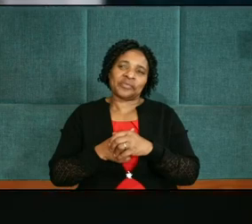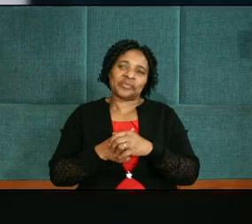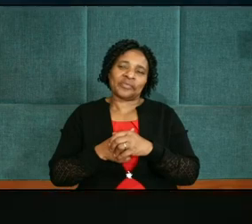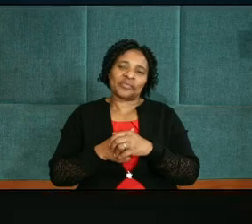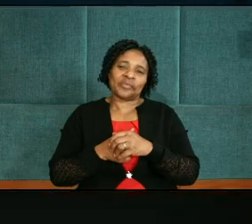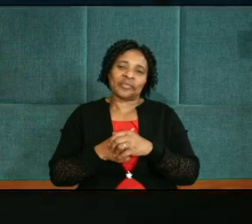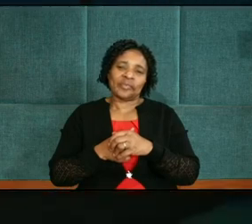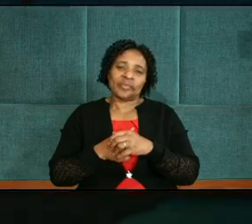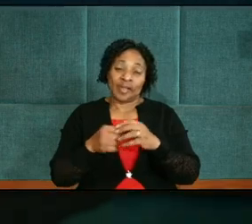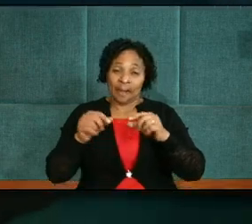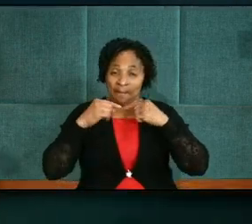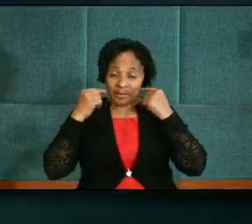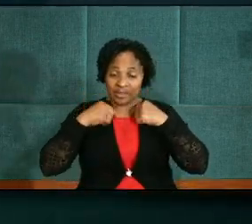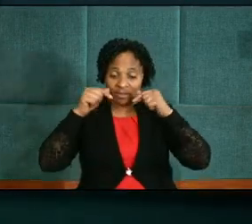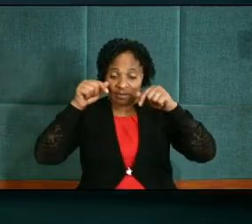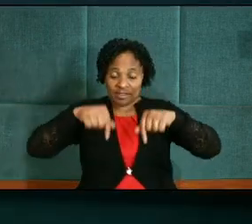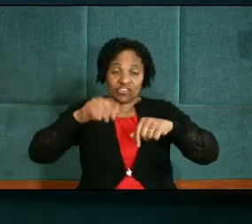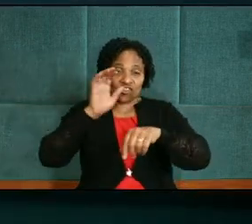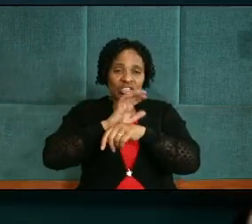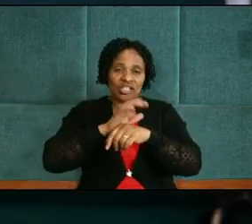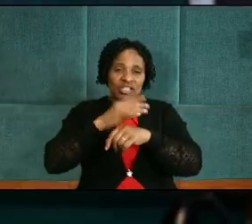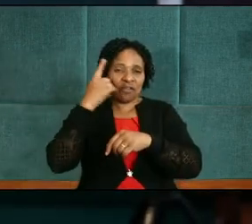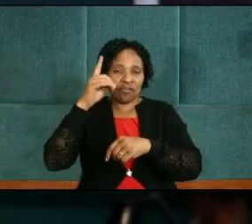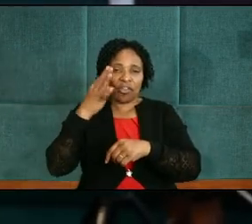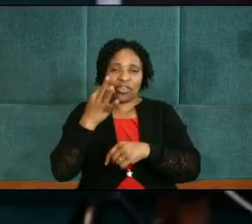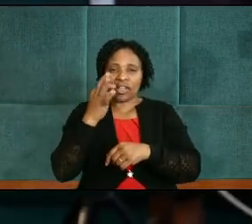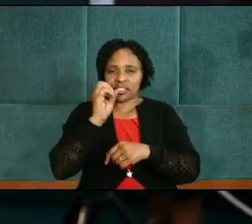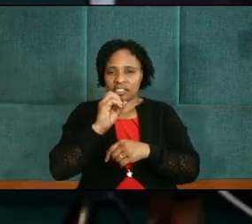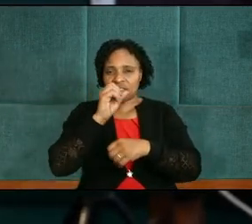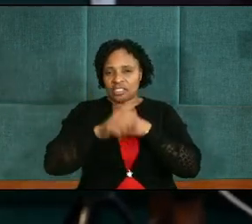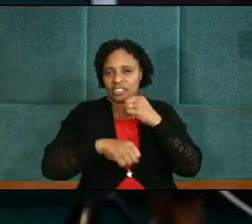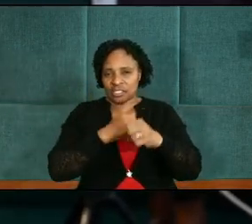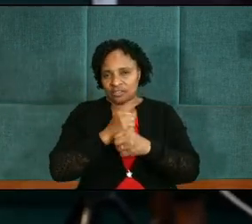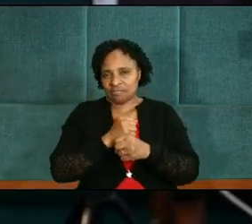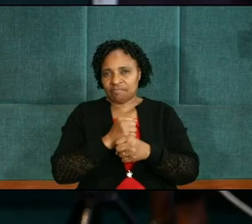I'm a pastor in this church for 30 years.